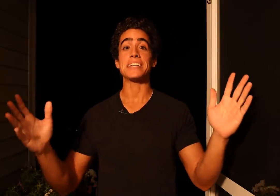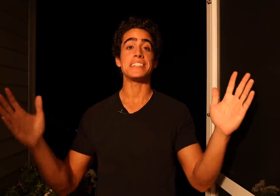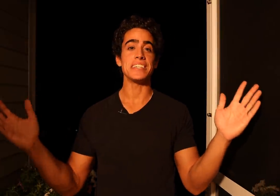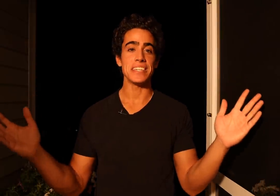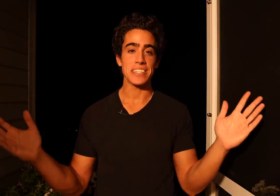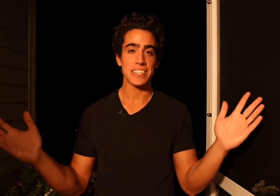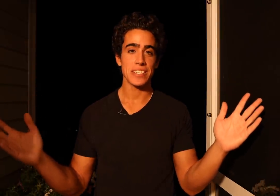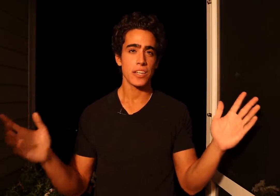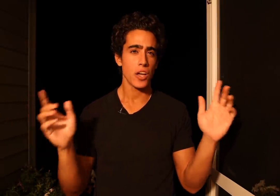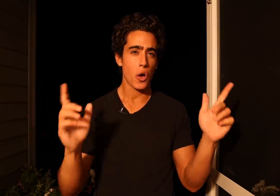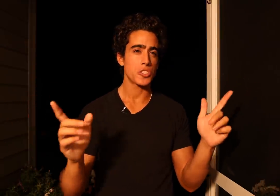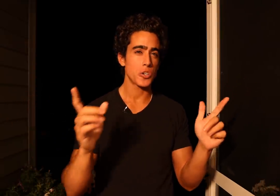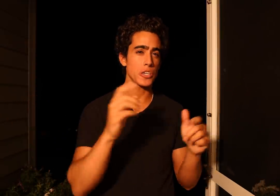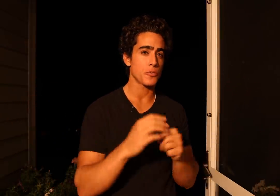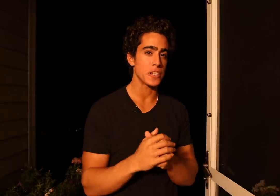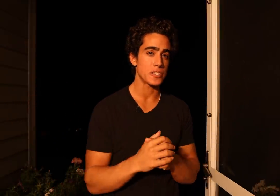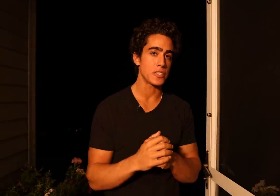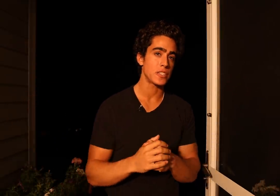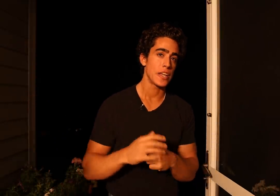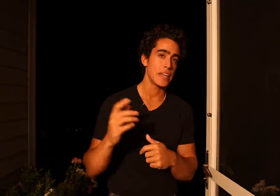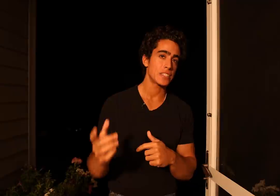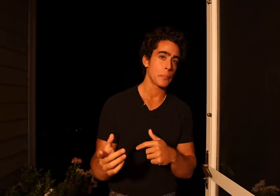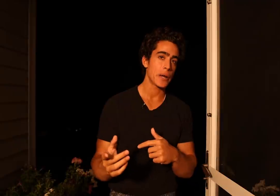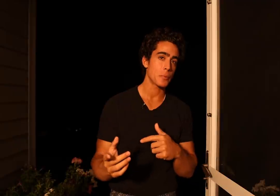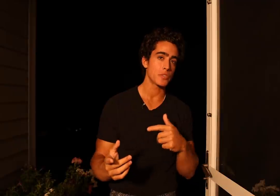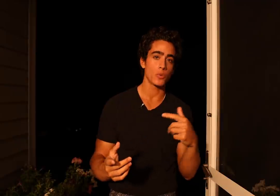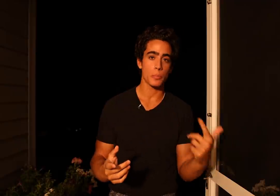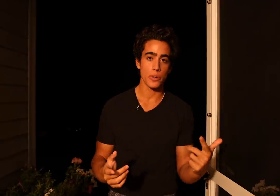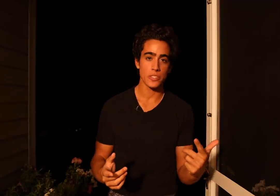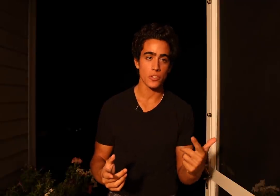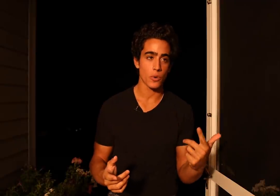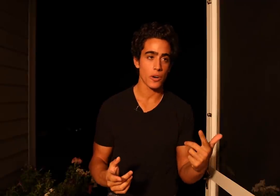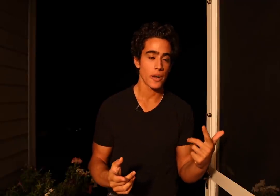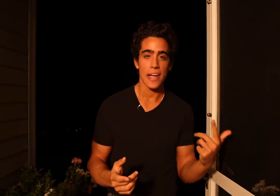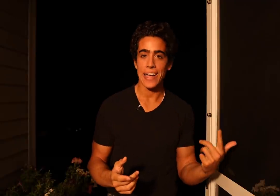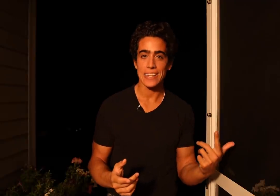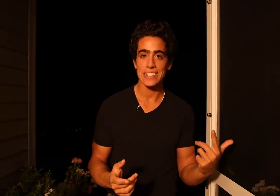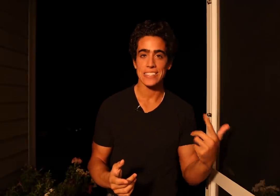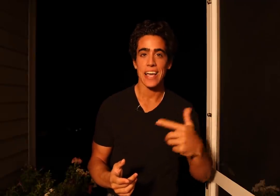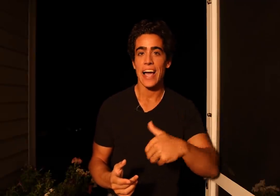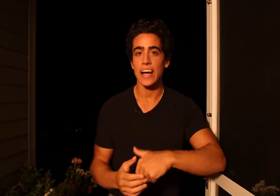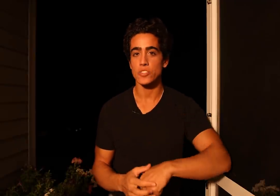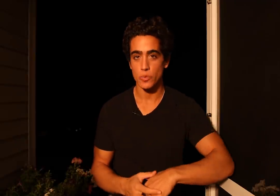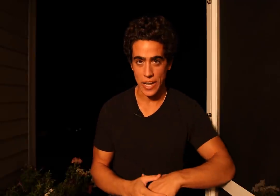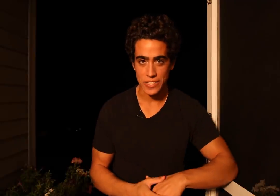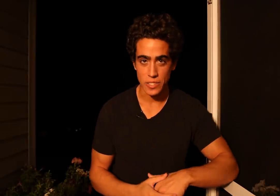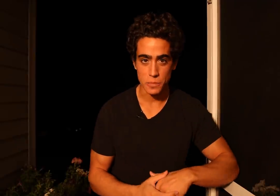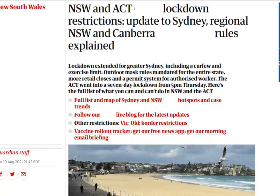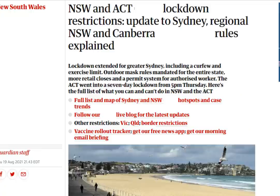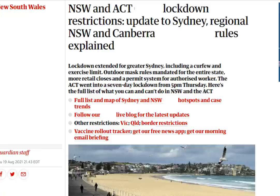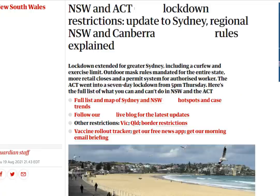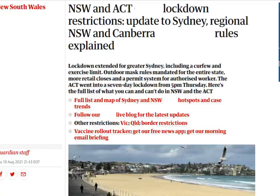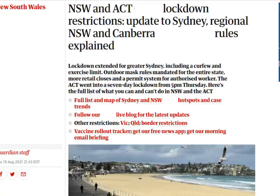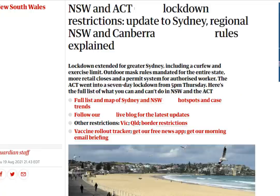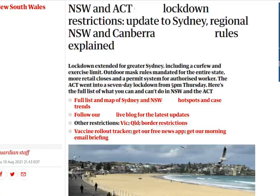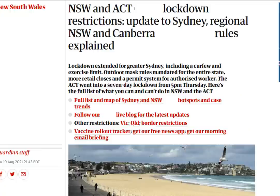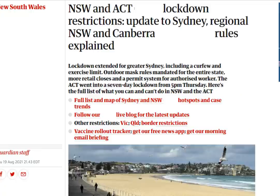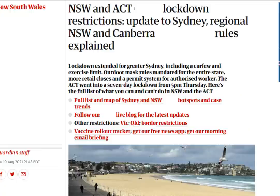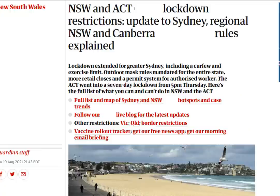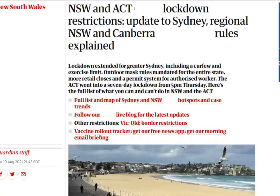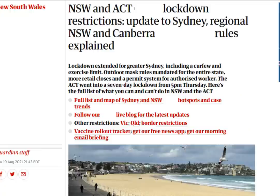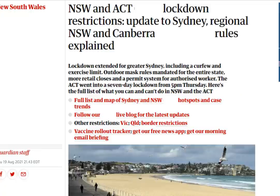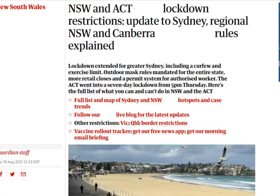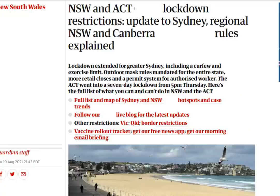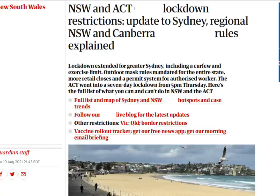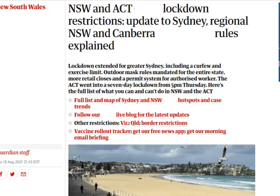besides the elite. Australia, for instance, is comparable to a prison or, at least, house arrest. NSW and